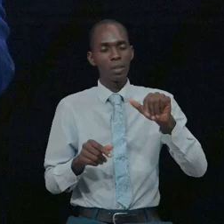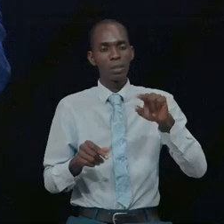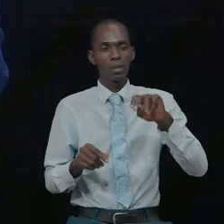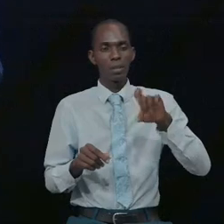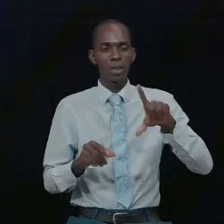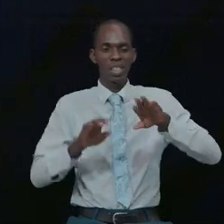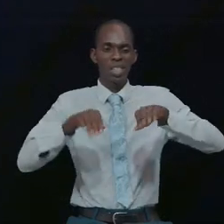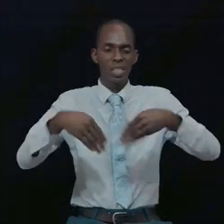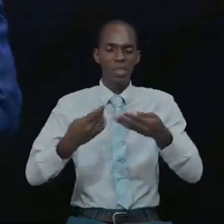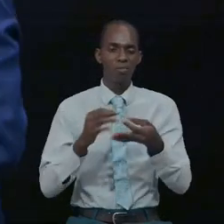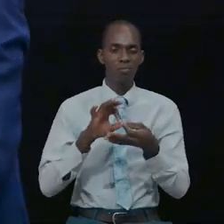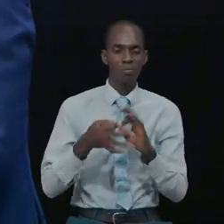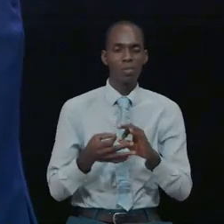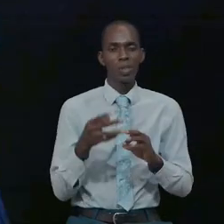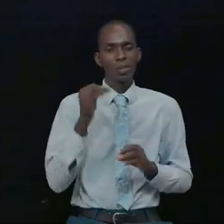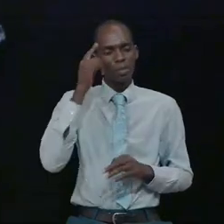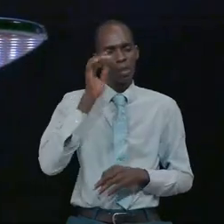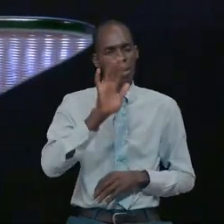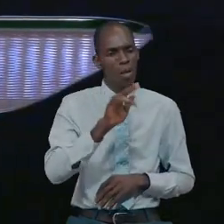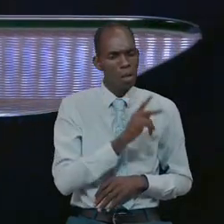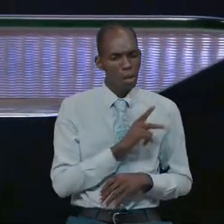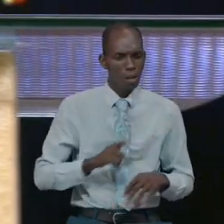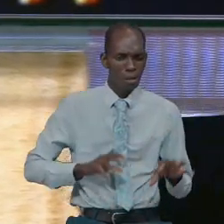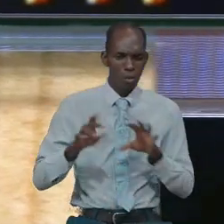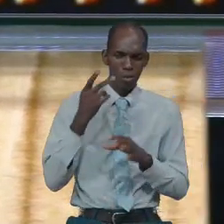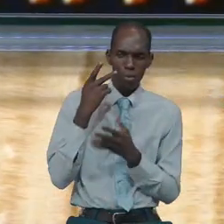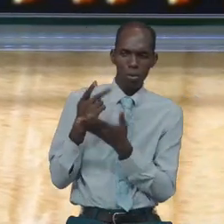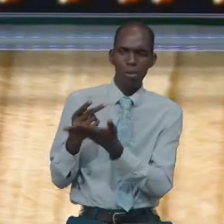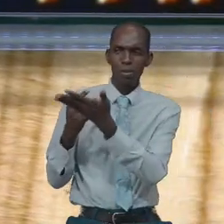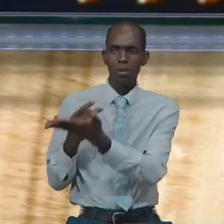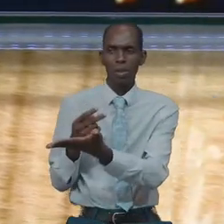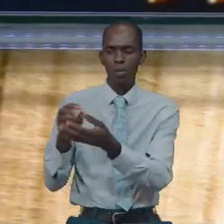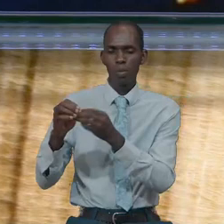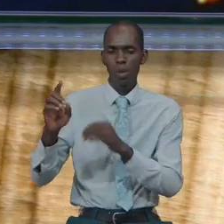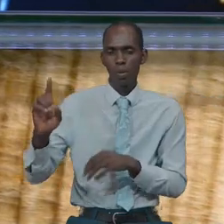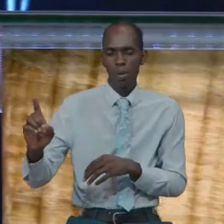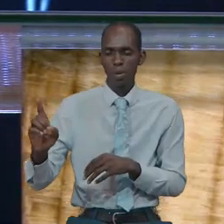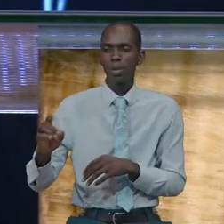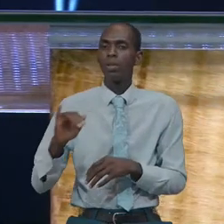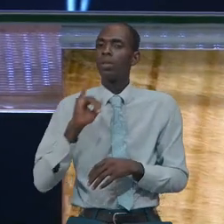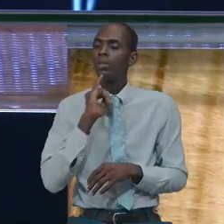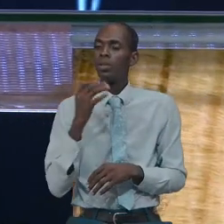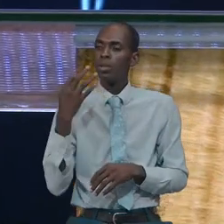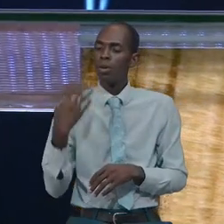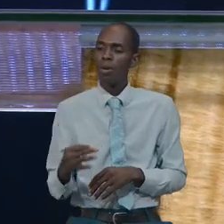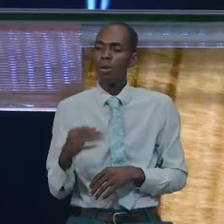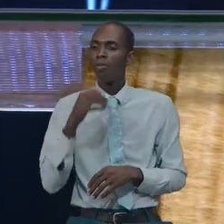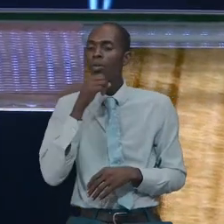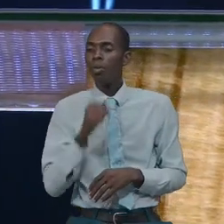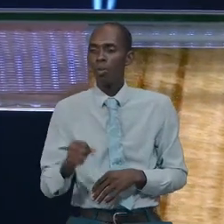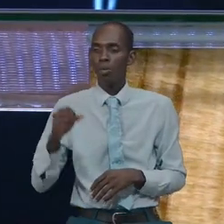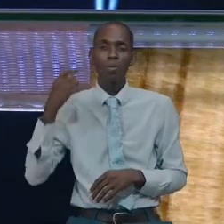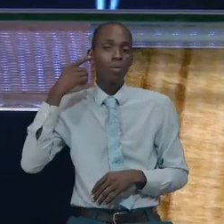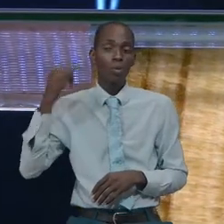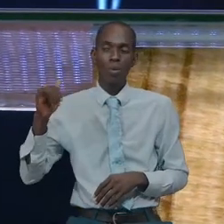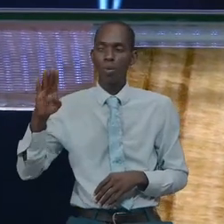said, Nebuchadnezzar, did you see the various kingdoms? Number one is of gold, that's Babylon. Number two